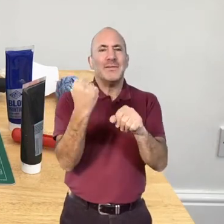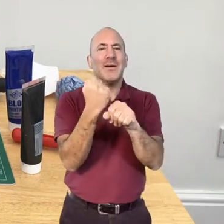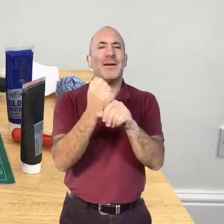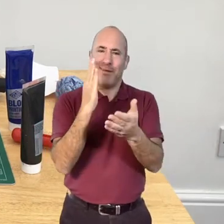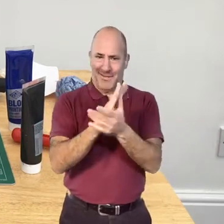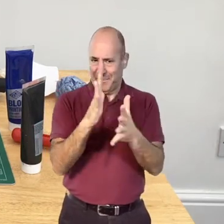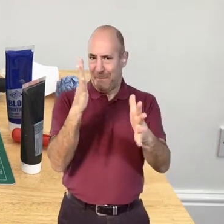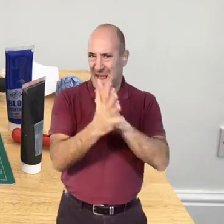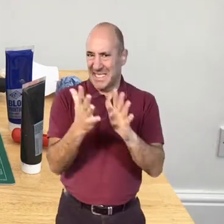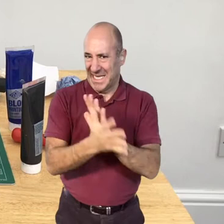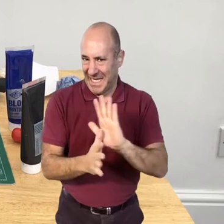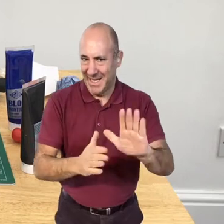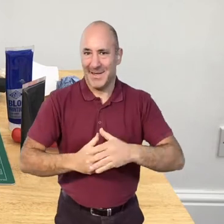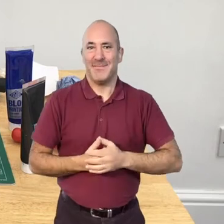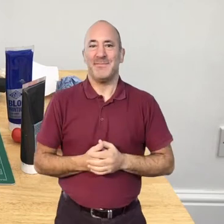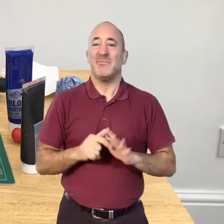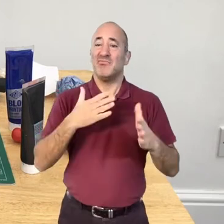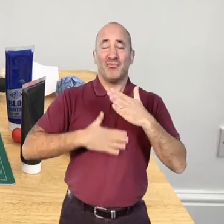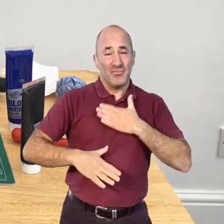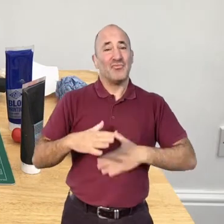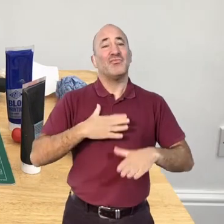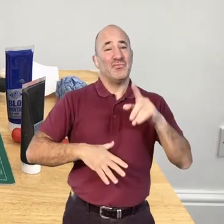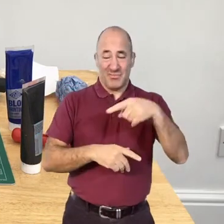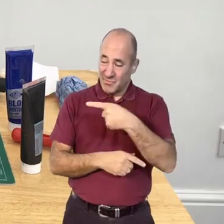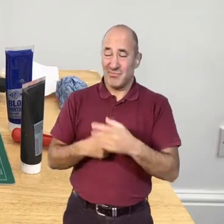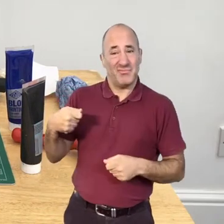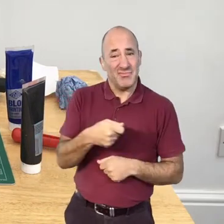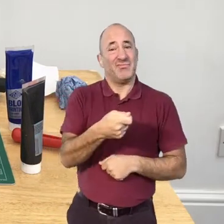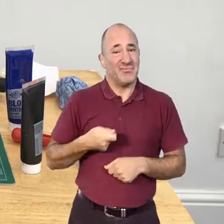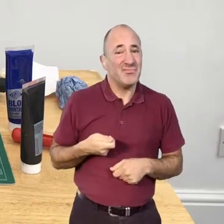is a messy project, isn't it?